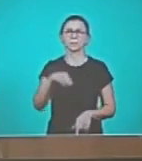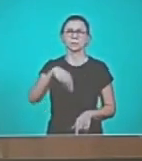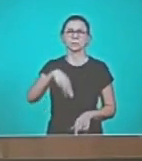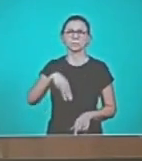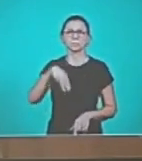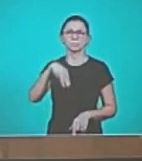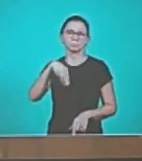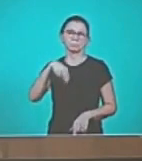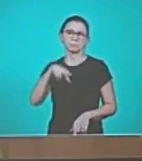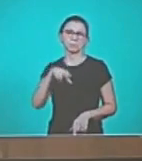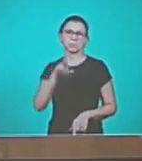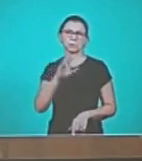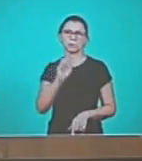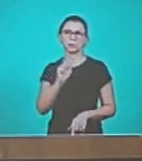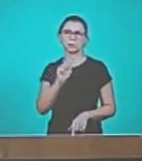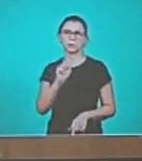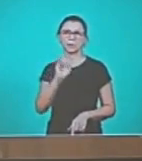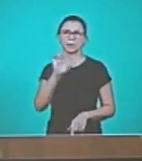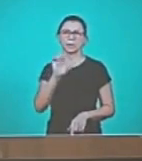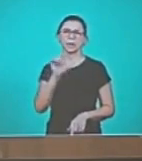of the region of Muriaé,